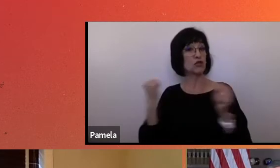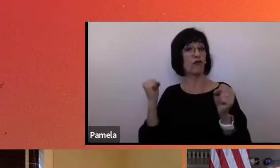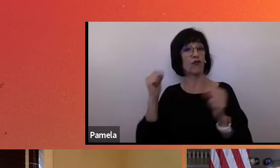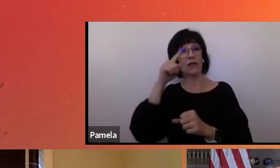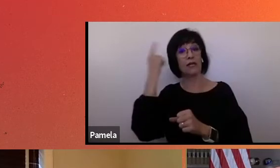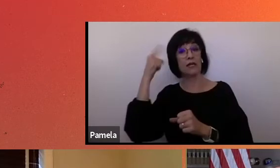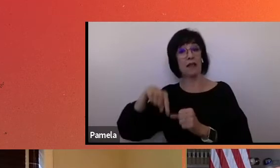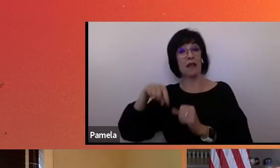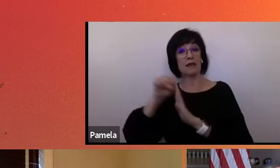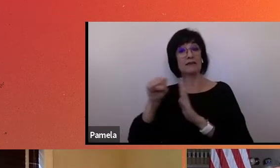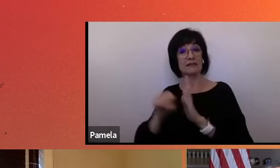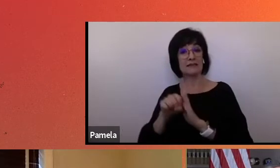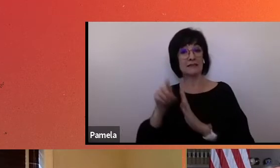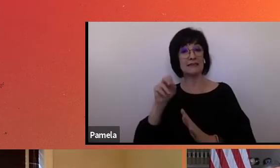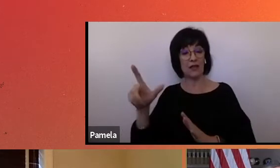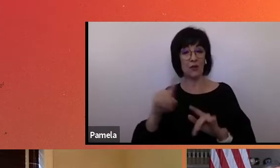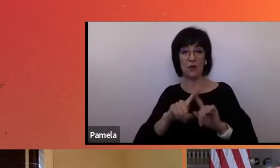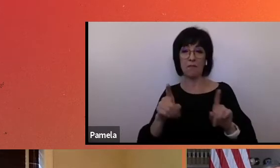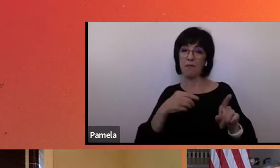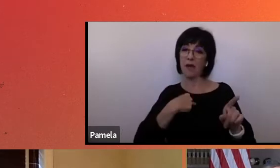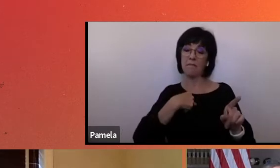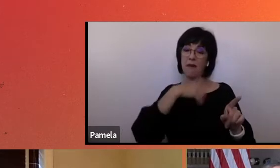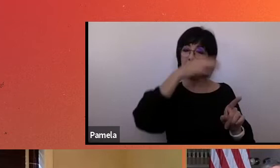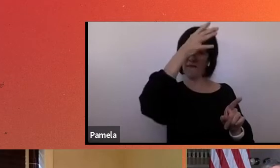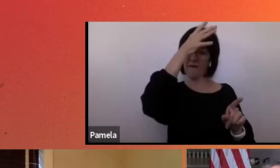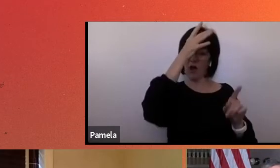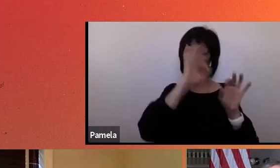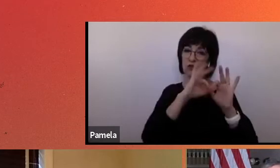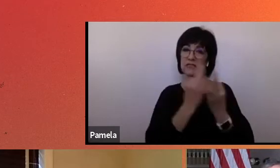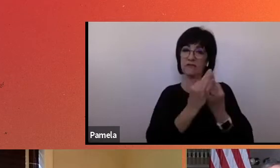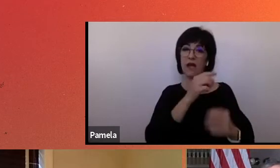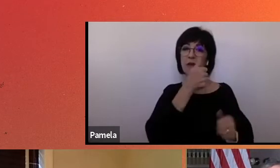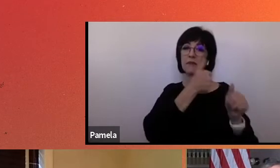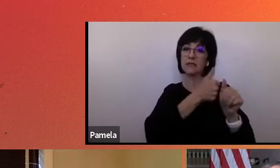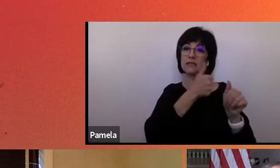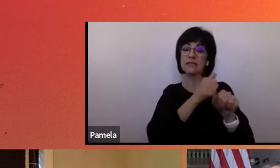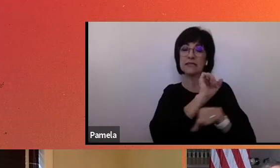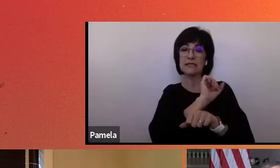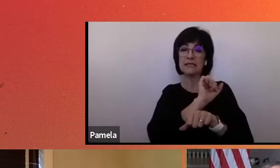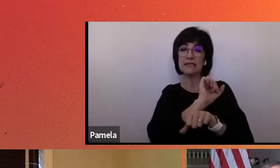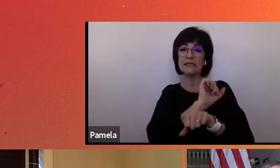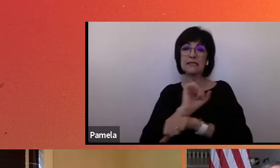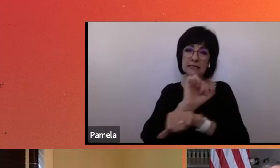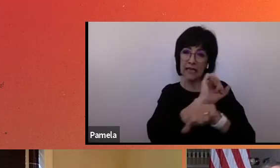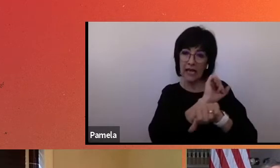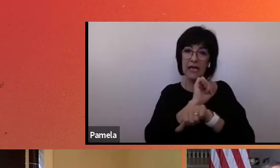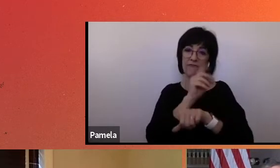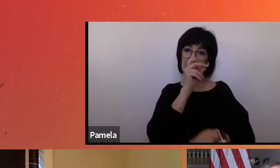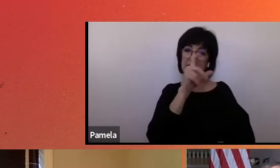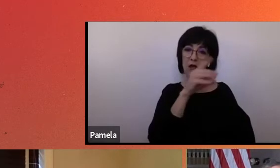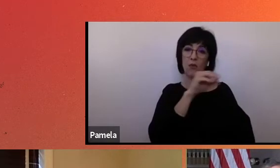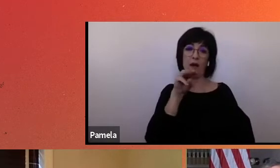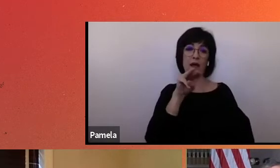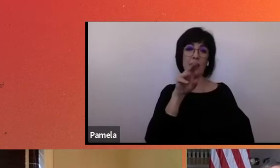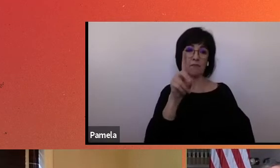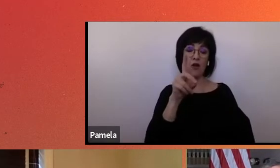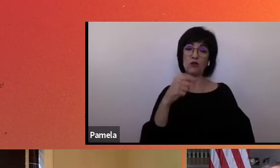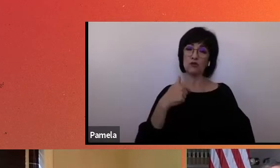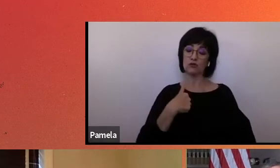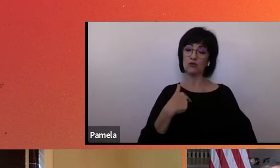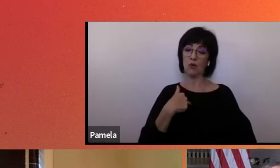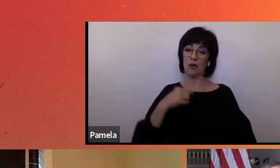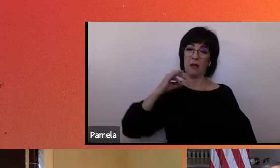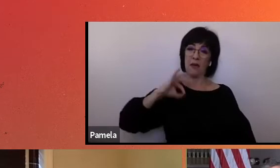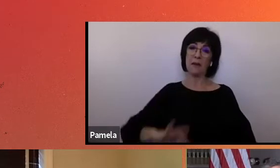my father's family were slaves in Delaware and Maryland. And so I have the benefit of having learned a little bit about